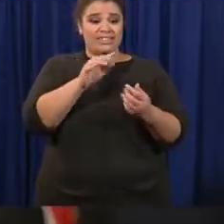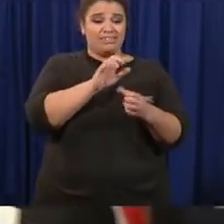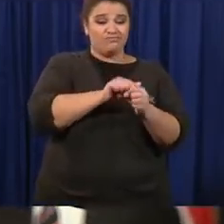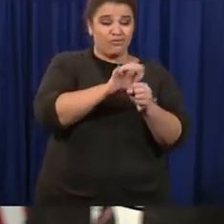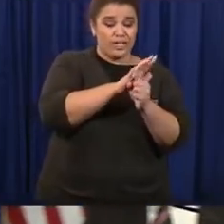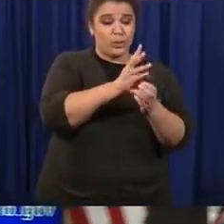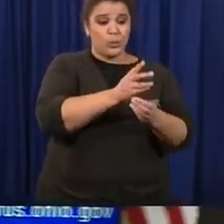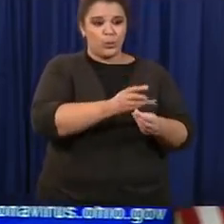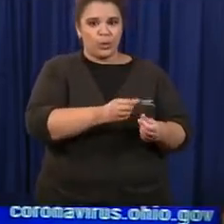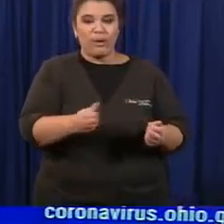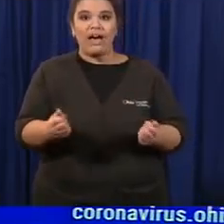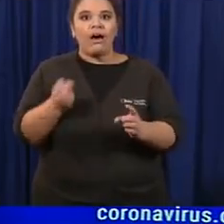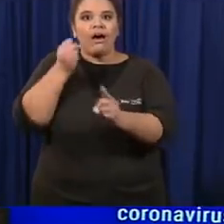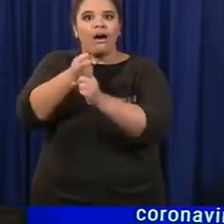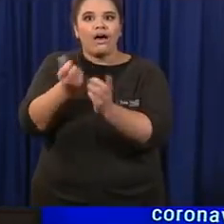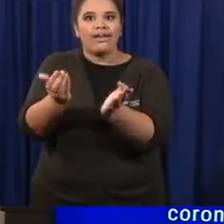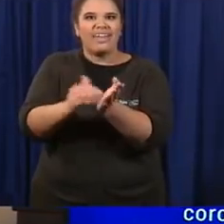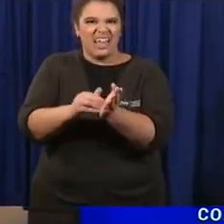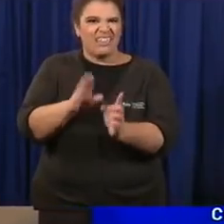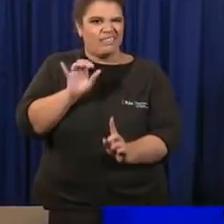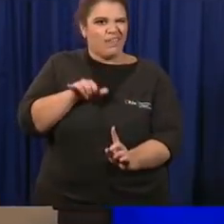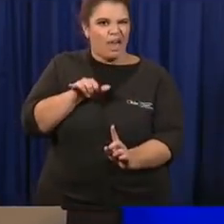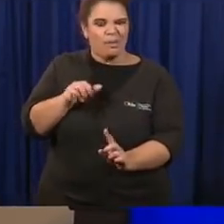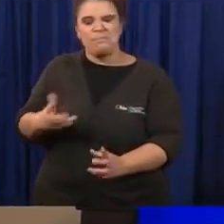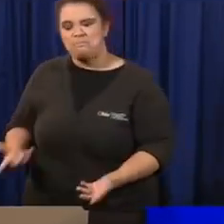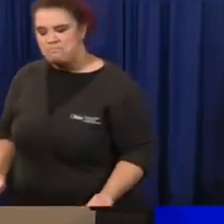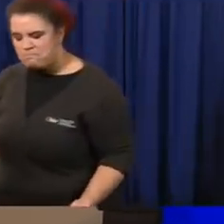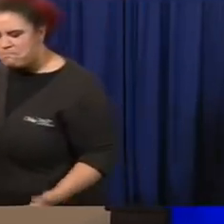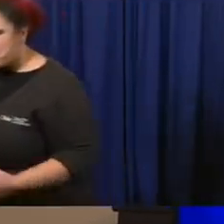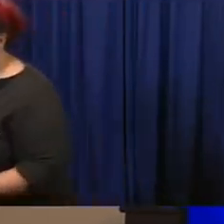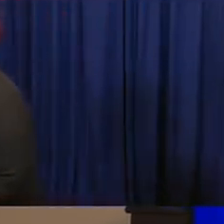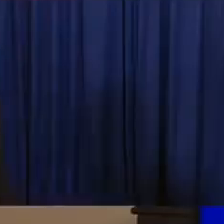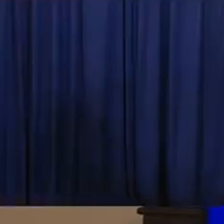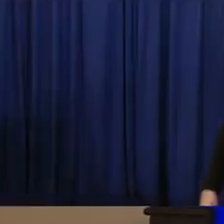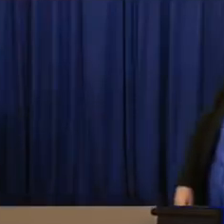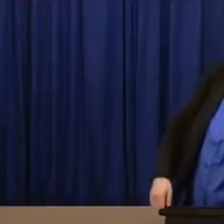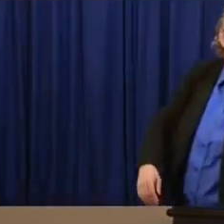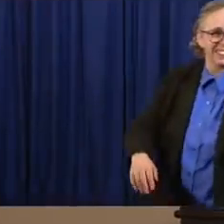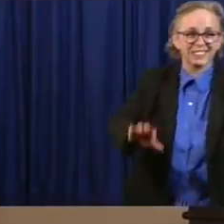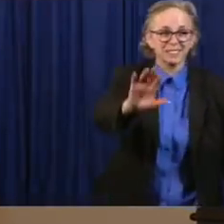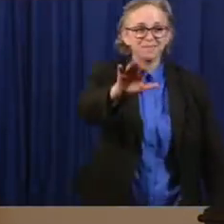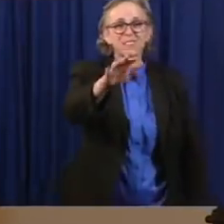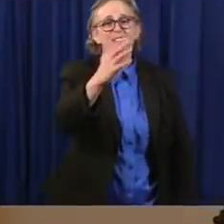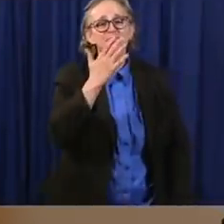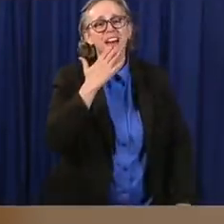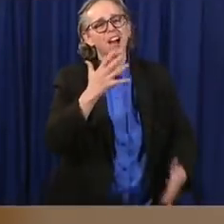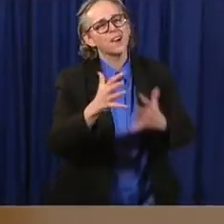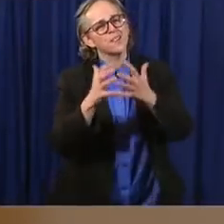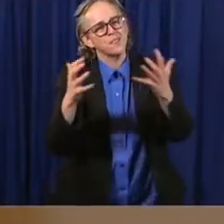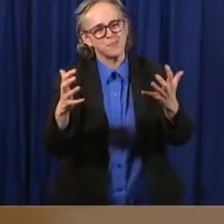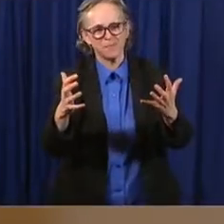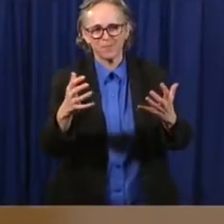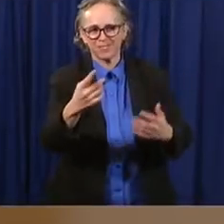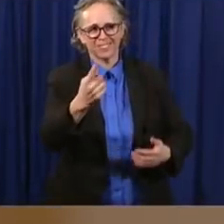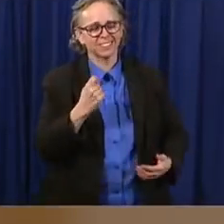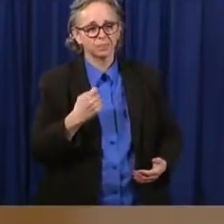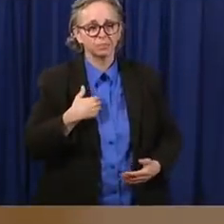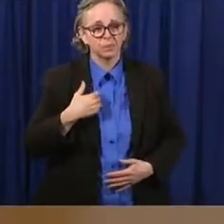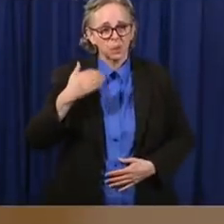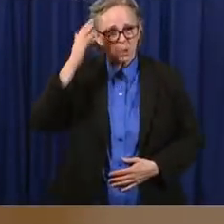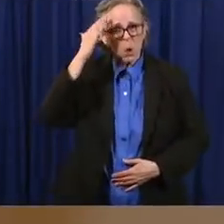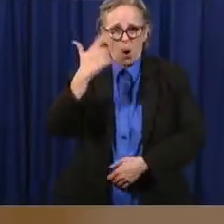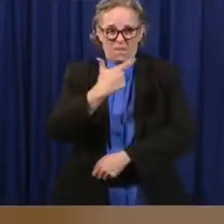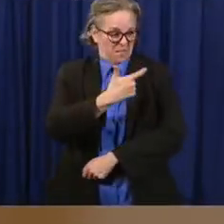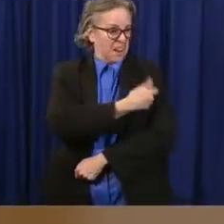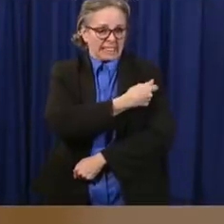Yes. Thank you so much. So we know that a vaccine is at least a year to a